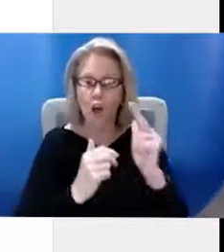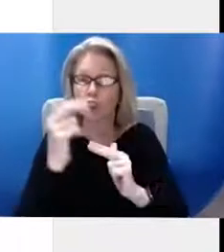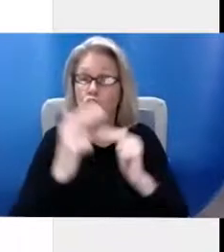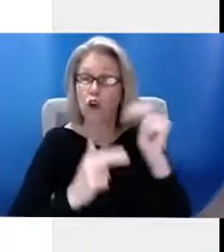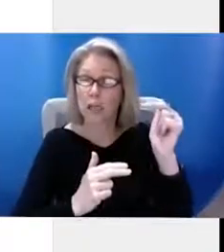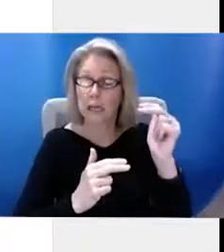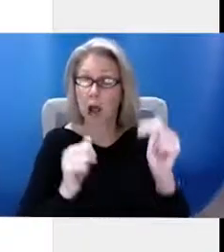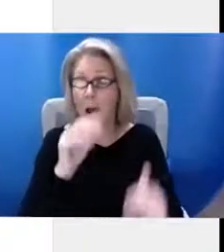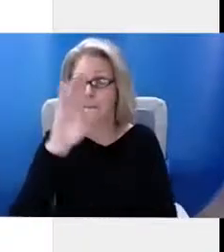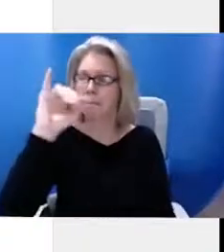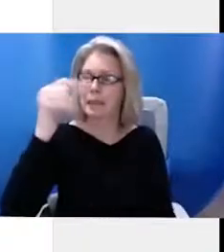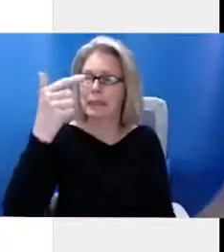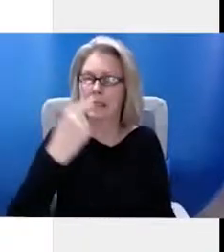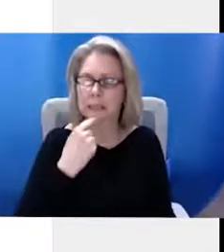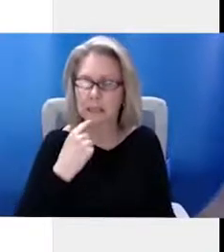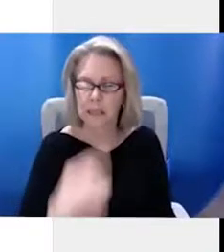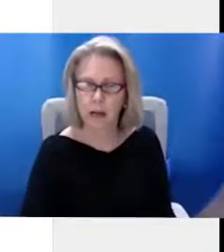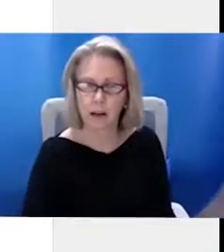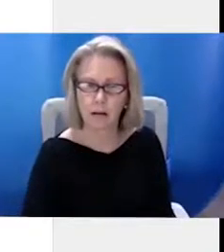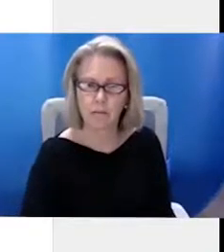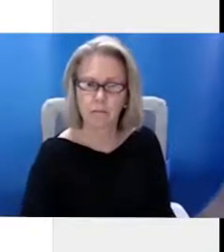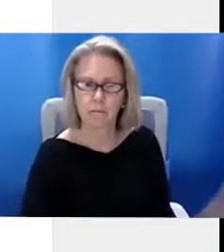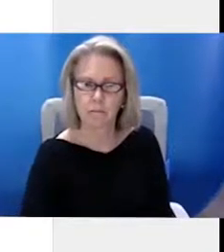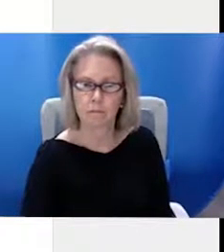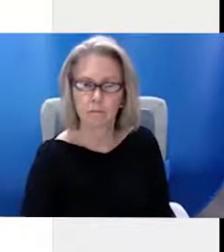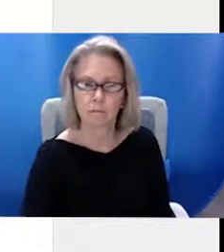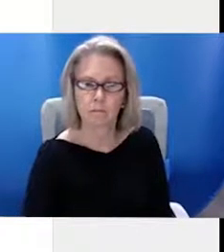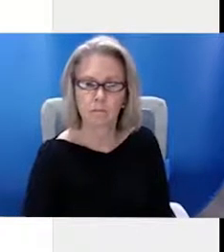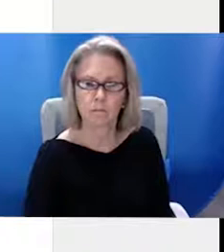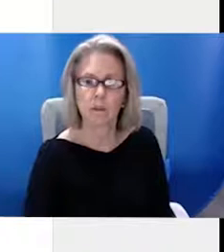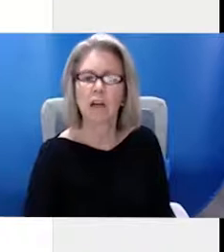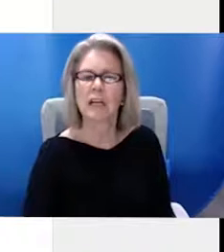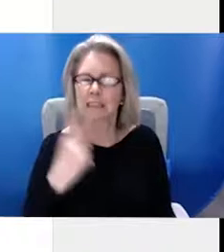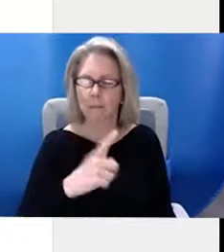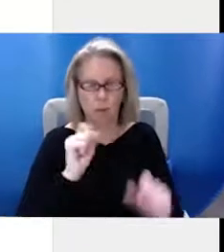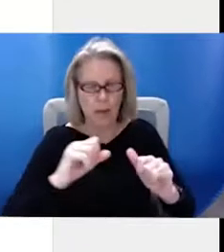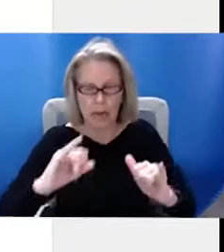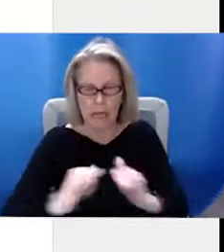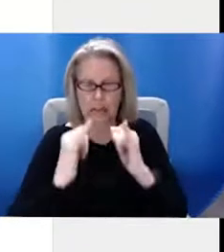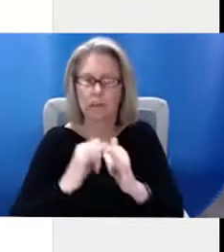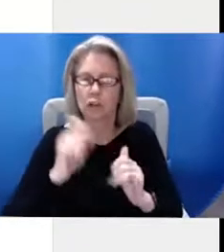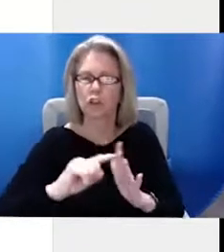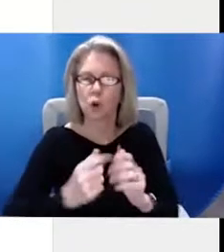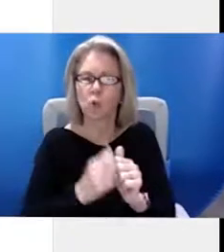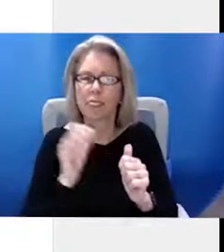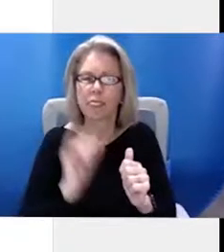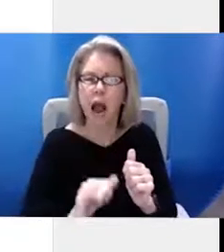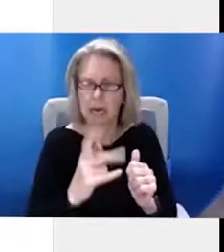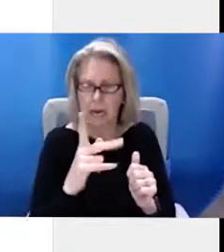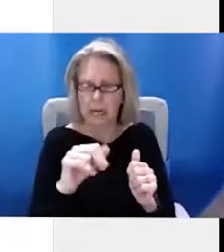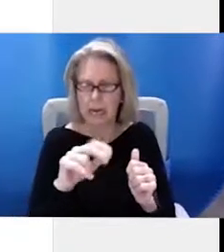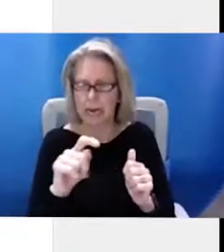the whole idea of constructing a being, you know, and saying, okay, it's something that we can contest, and we can start from that